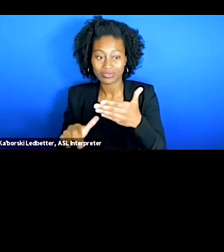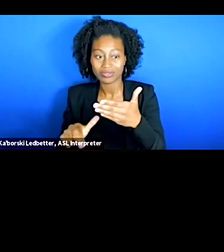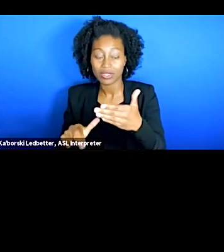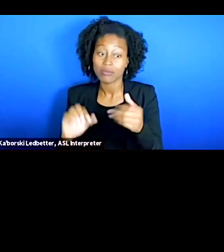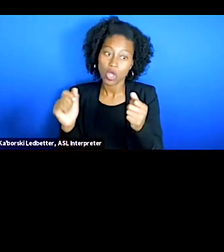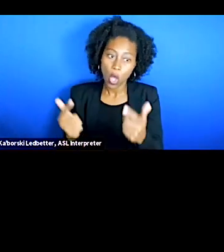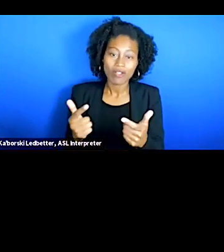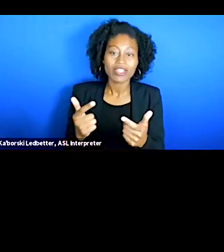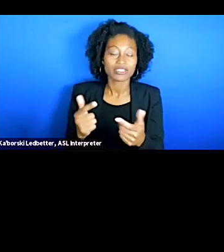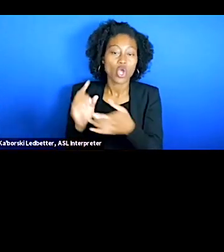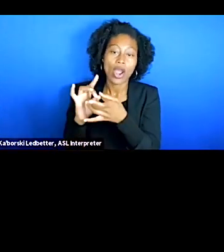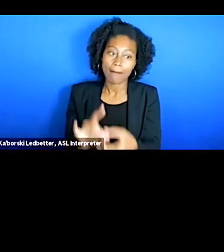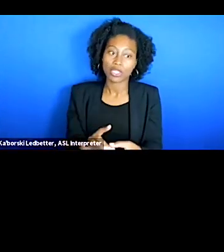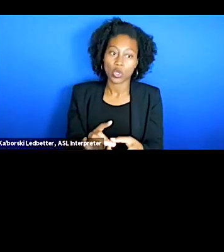metasynthesis.